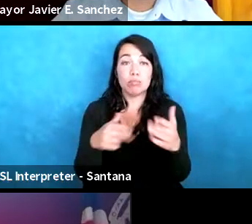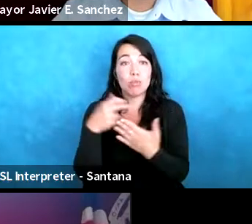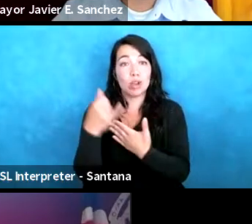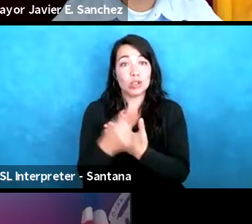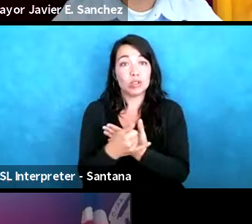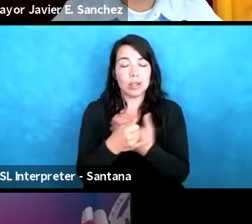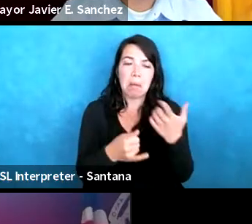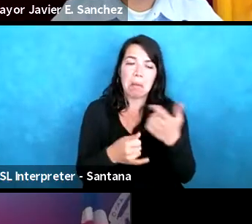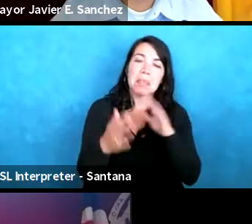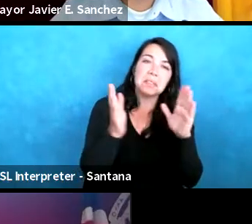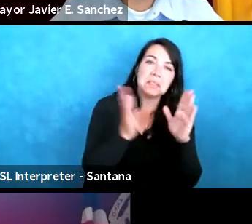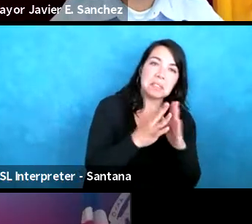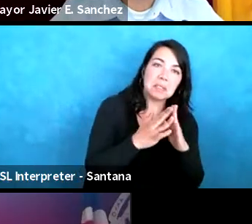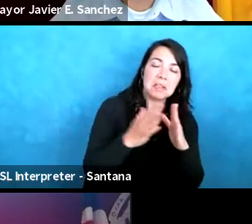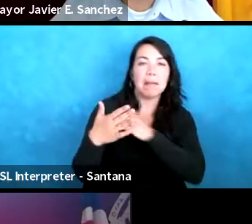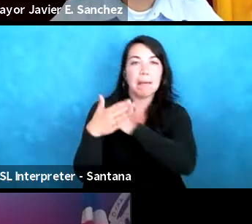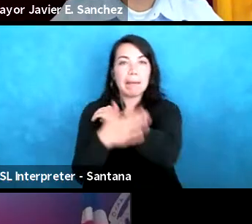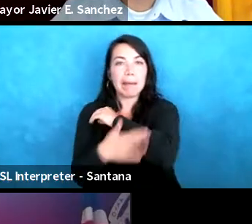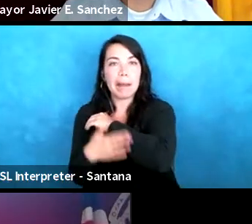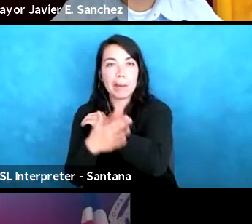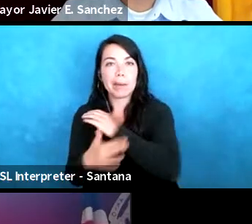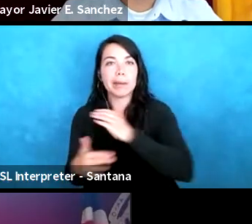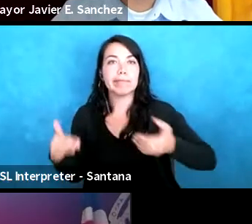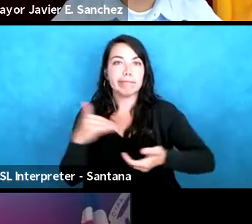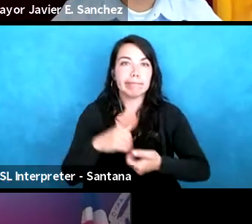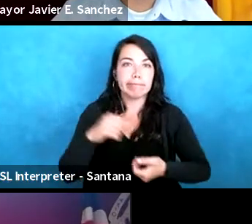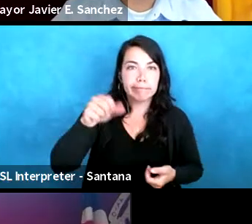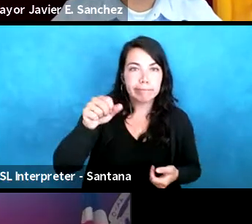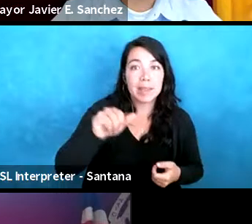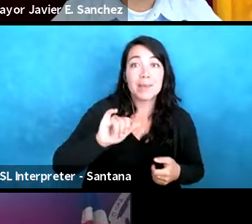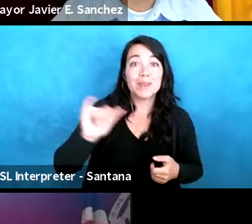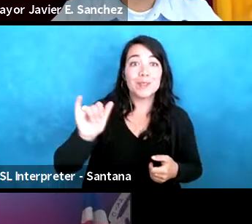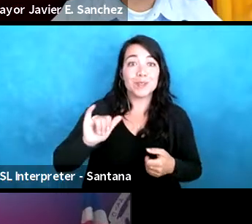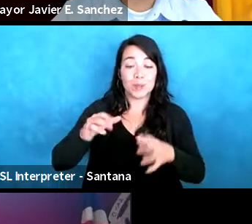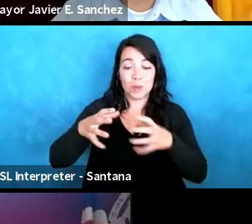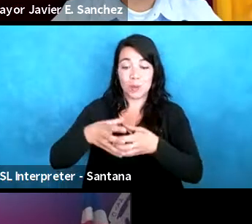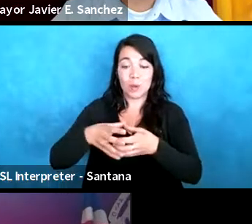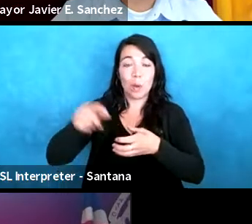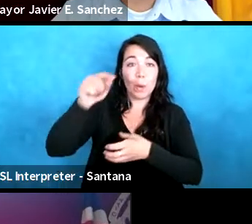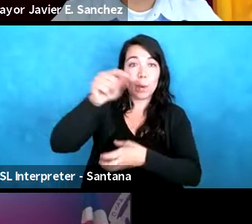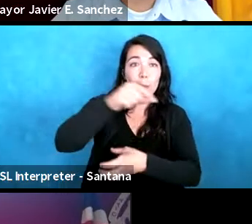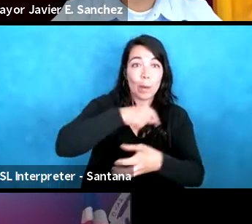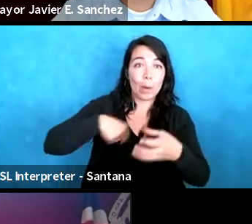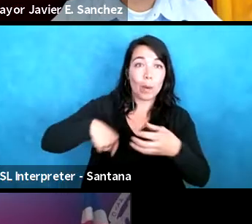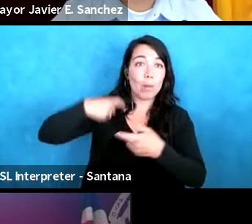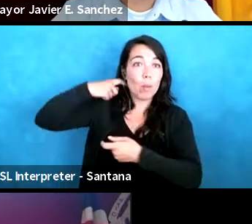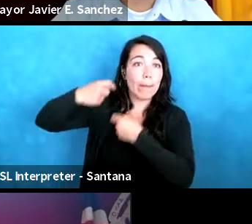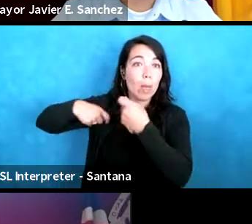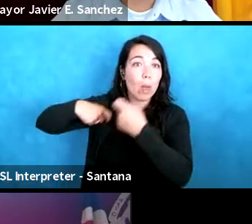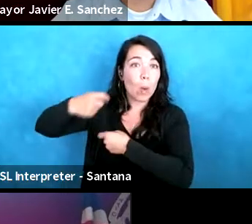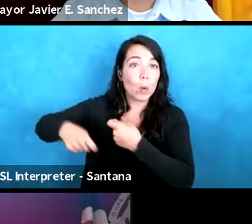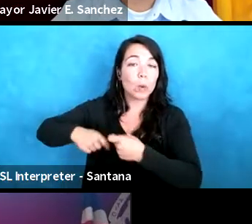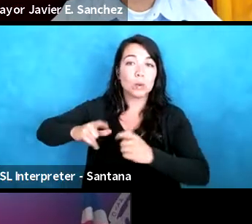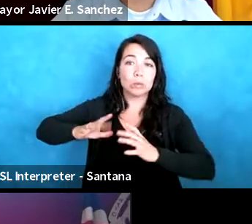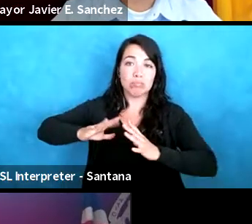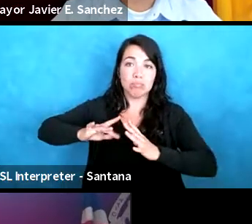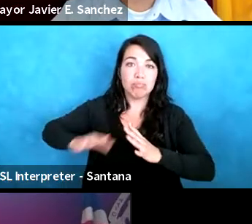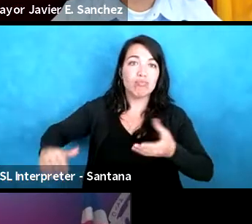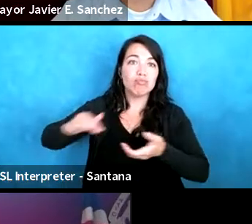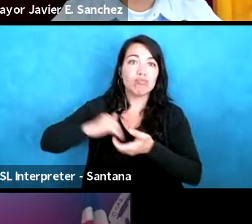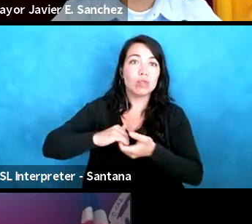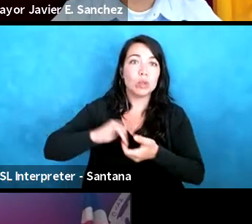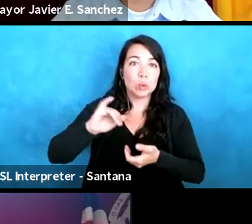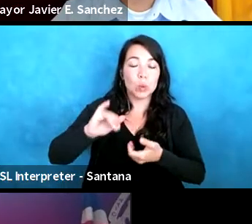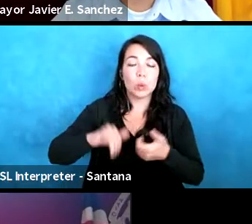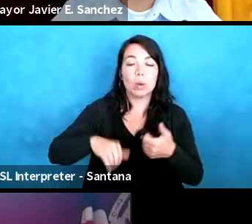the counties working together, but all the surrounding pueblos are also working together. We have easement agreements with Santa